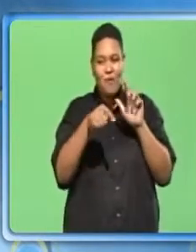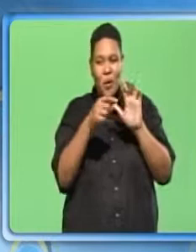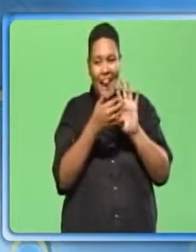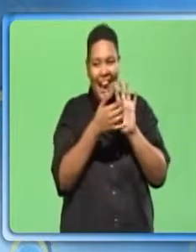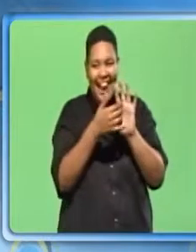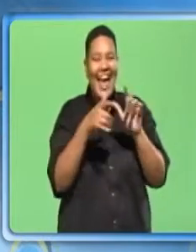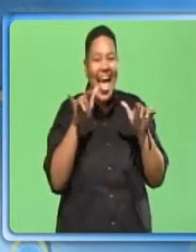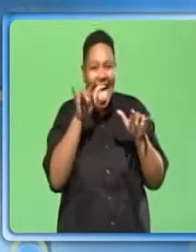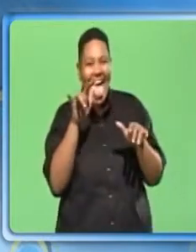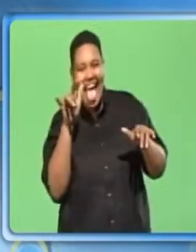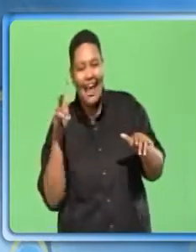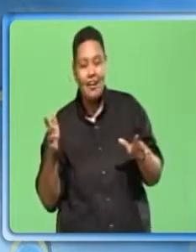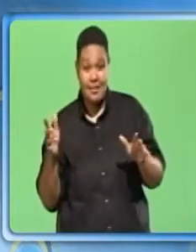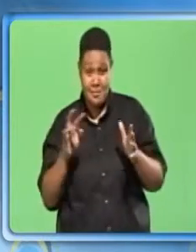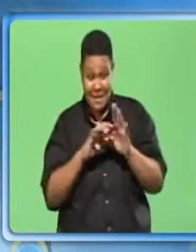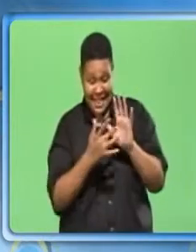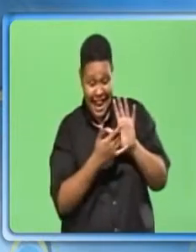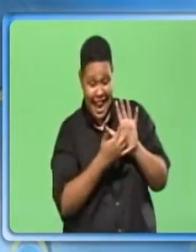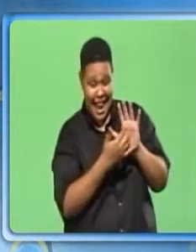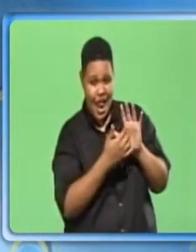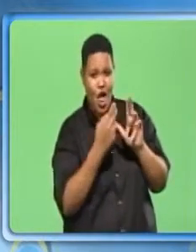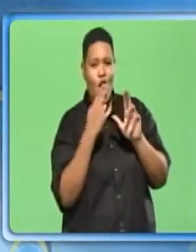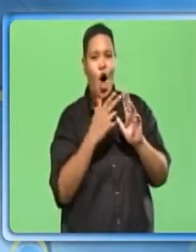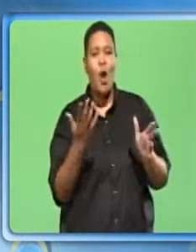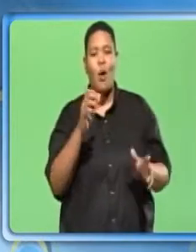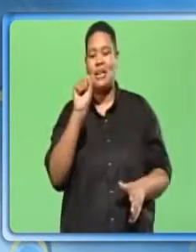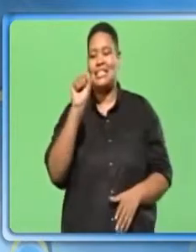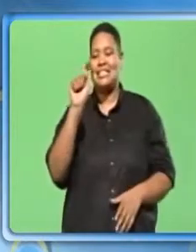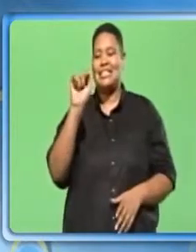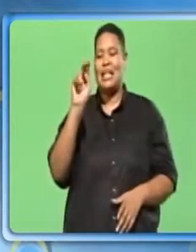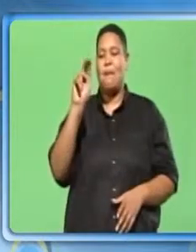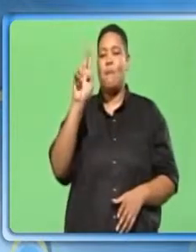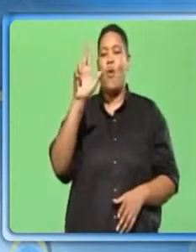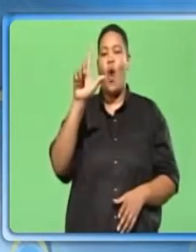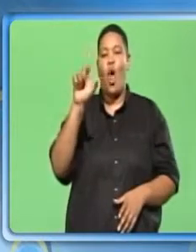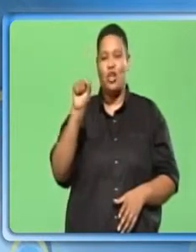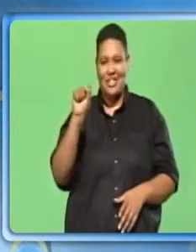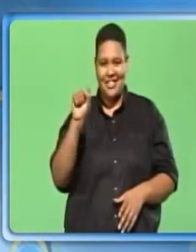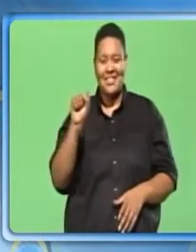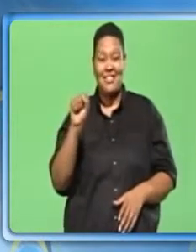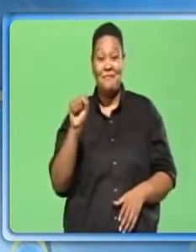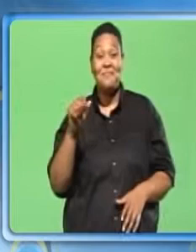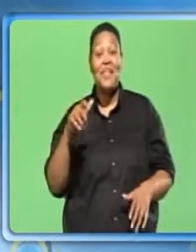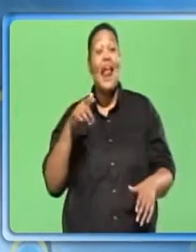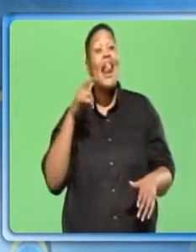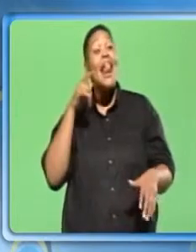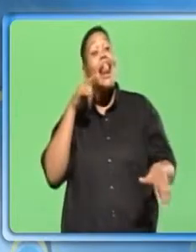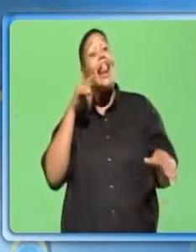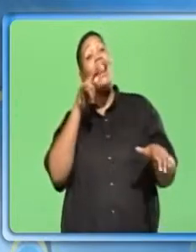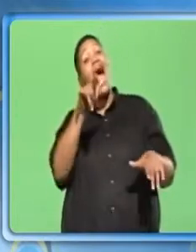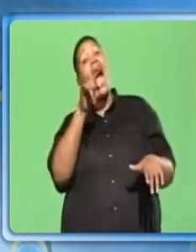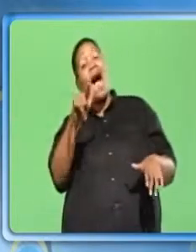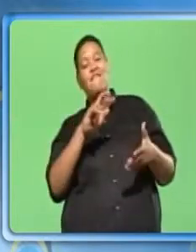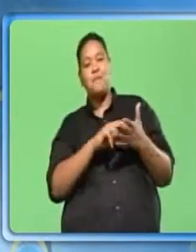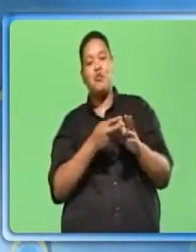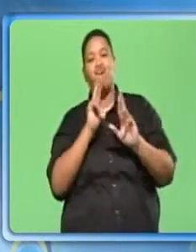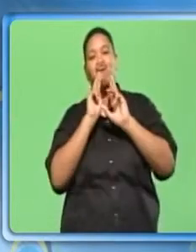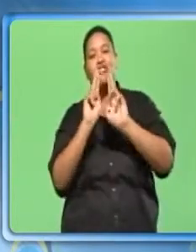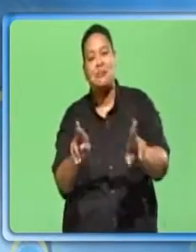and they laugh, the tickling is the stimulus, and the laughter is the